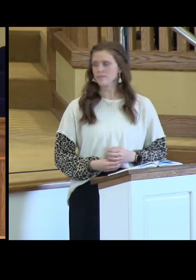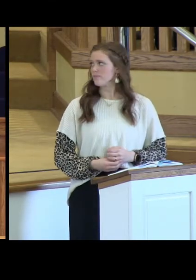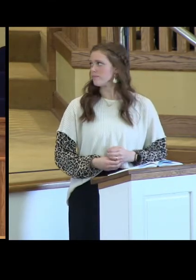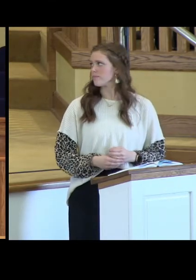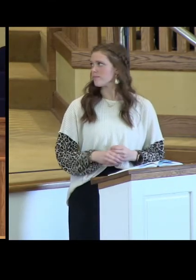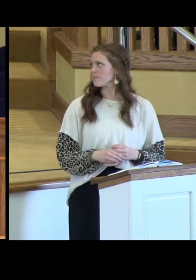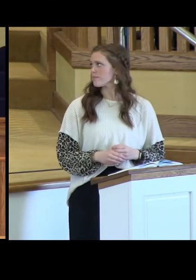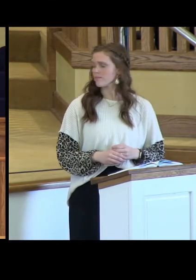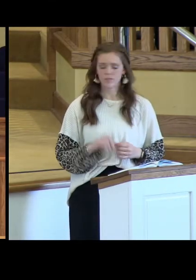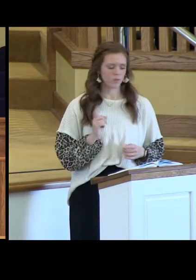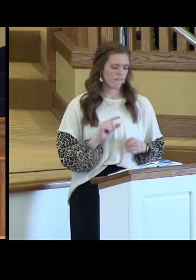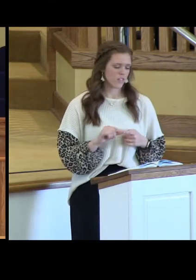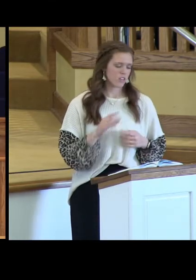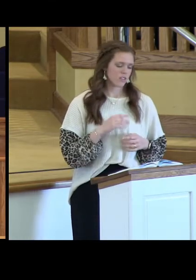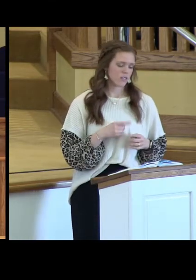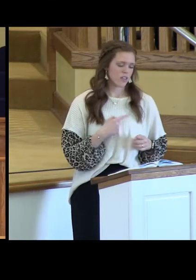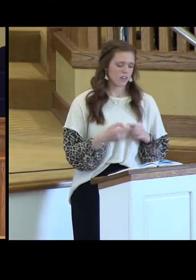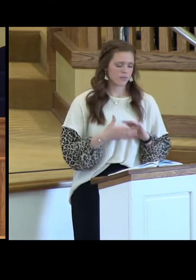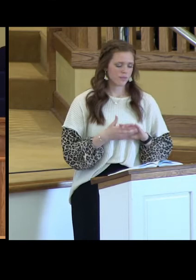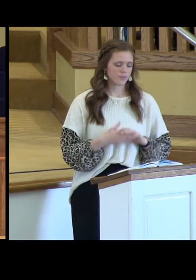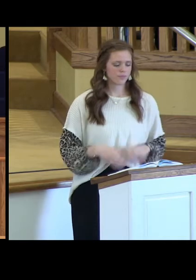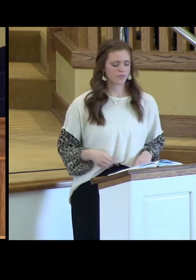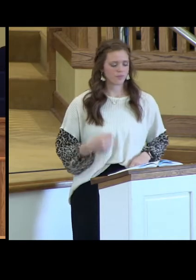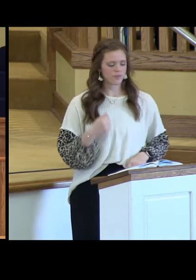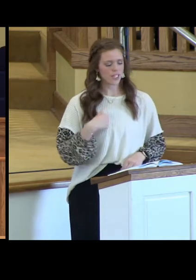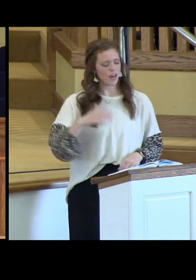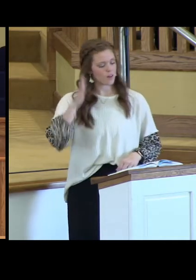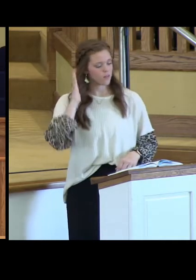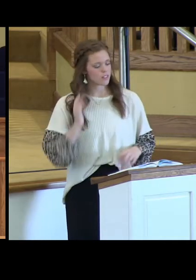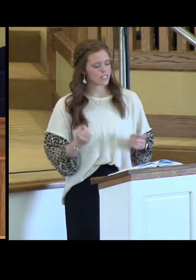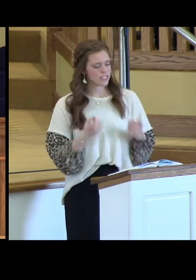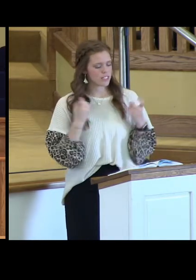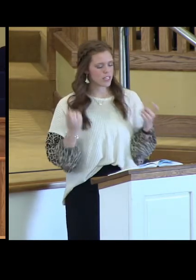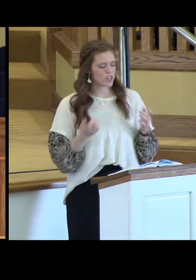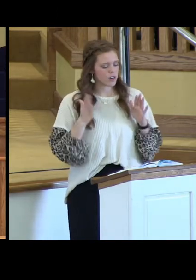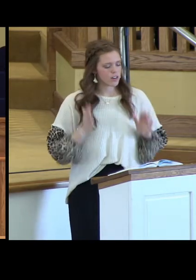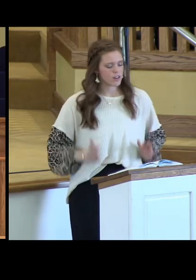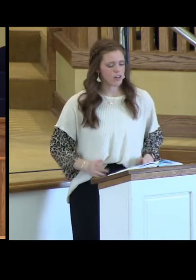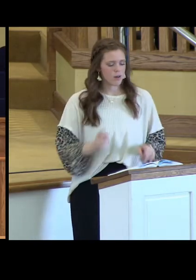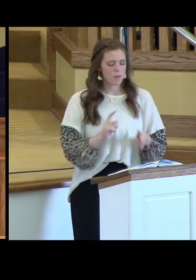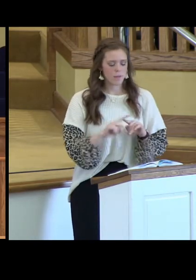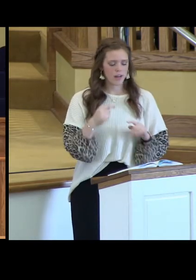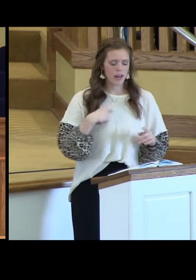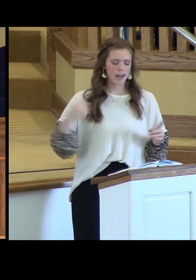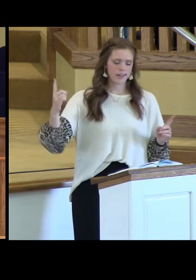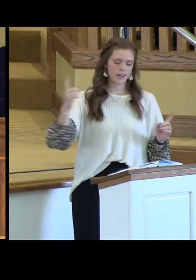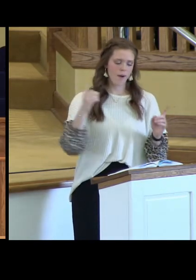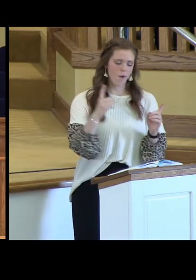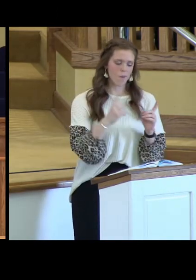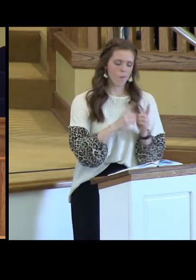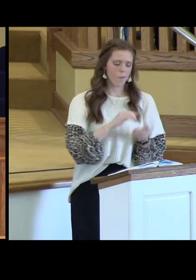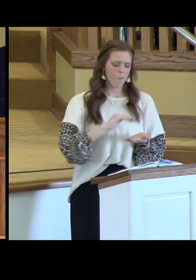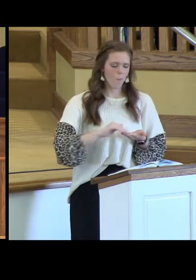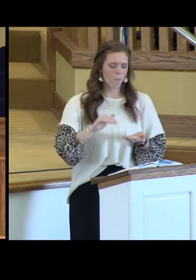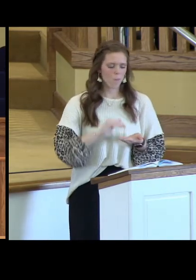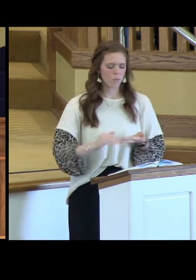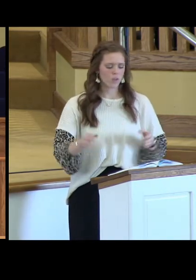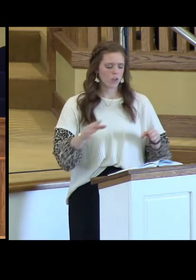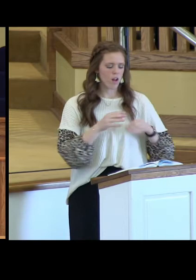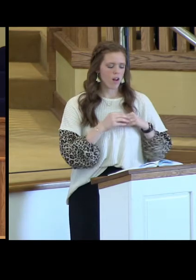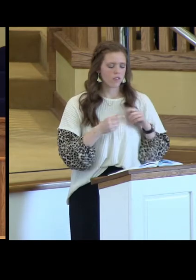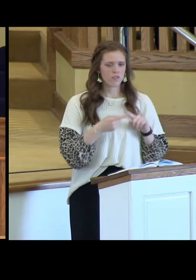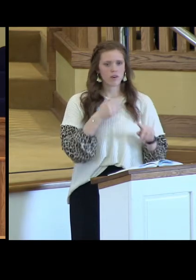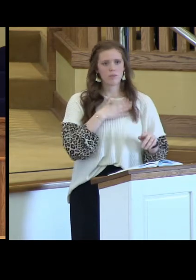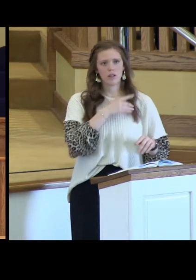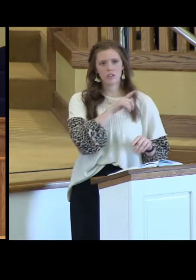One verse, then we'll have fellowship. I was once a sinner, but I came, pardon to receive from